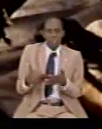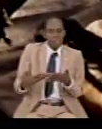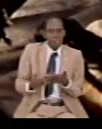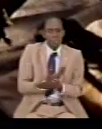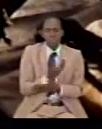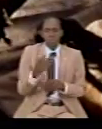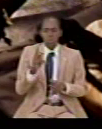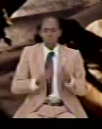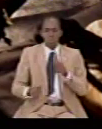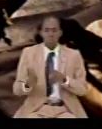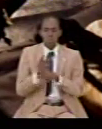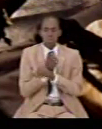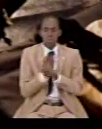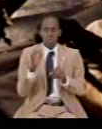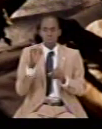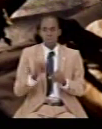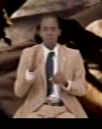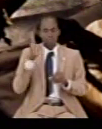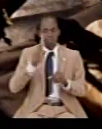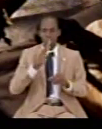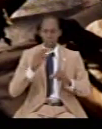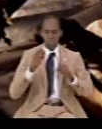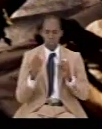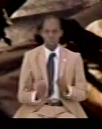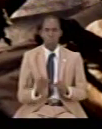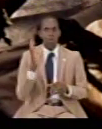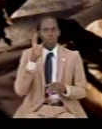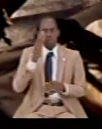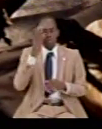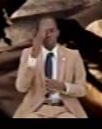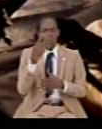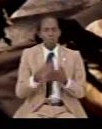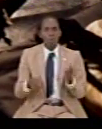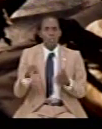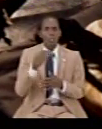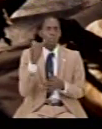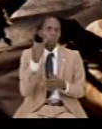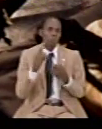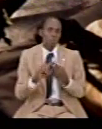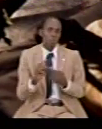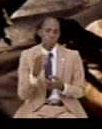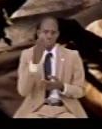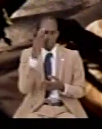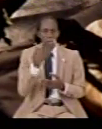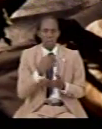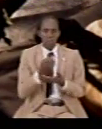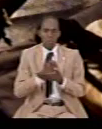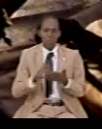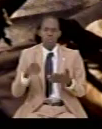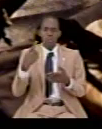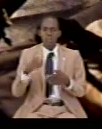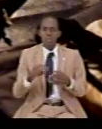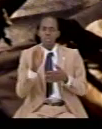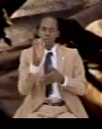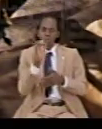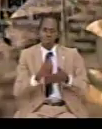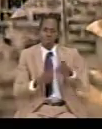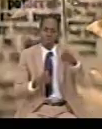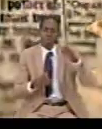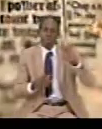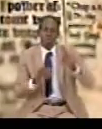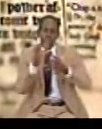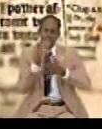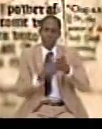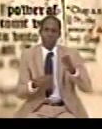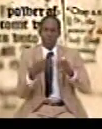and this new convert will know what he ought to know. And he wrote 28 chapters of the Acts of the Apostles, and he gave